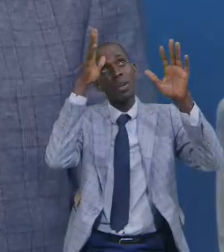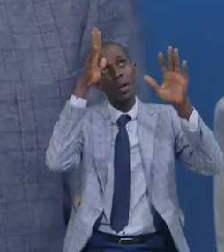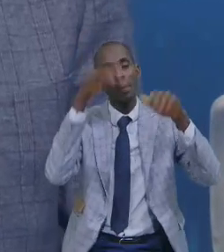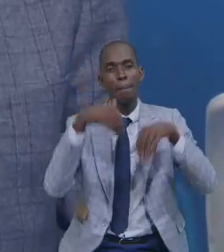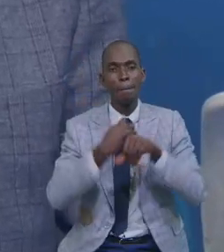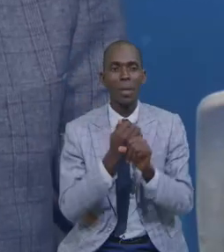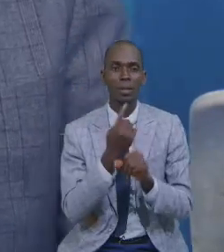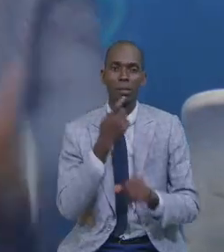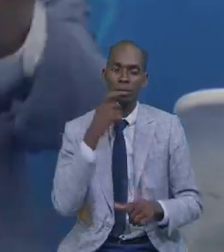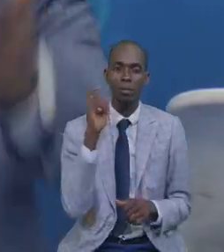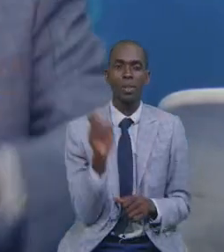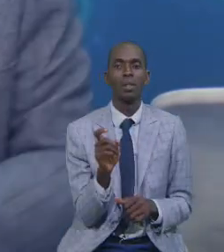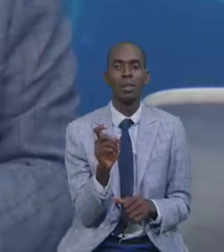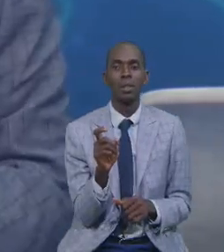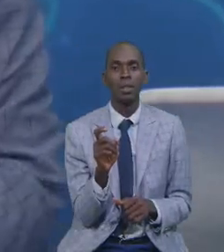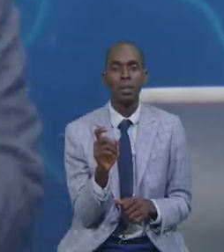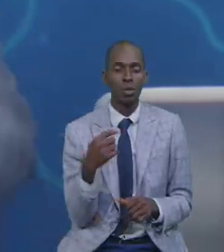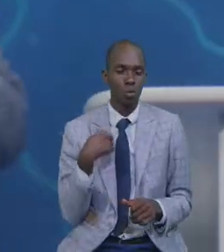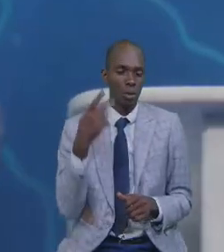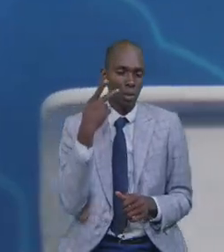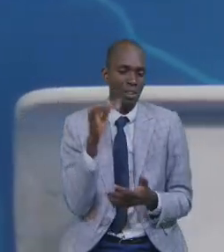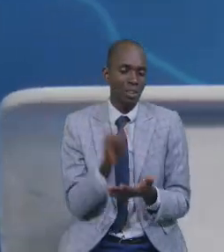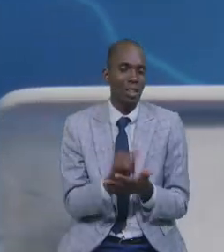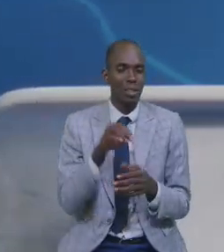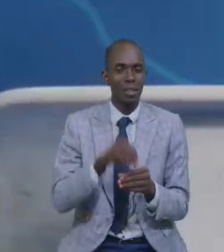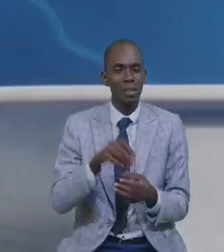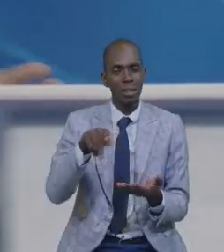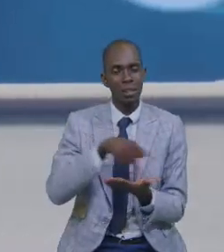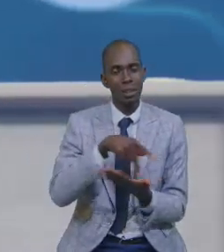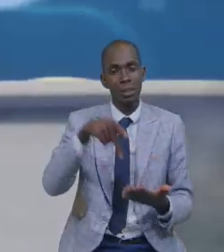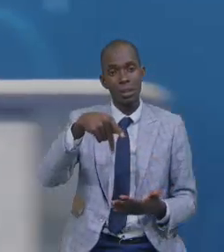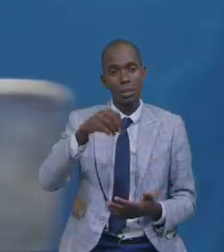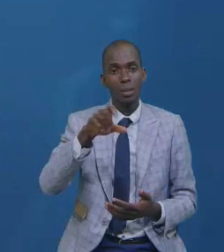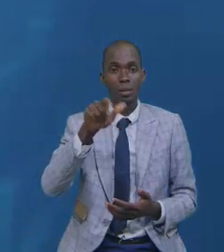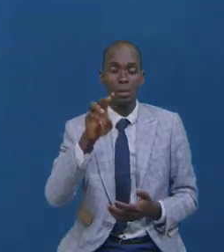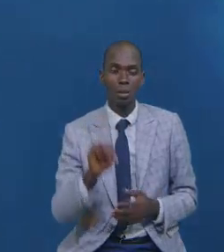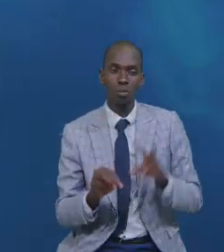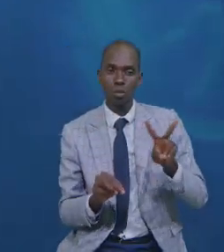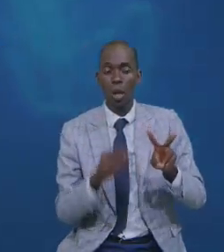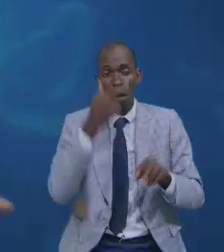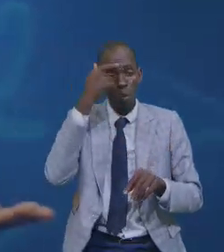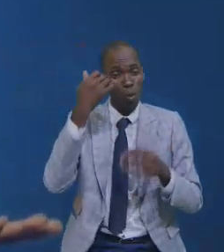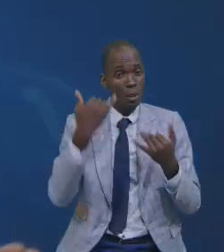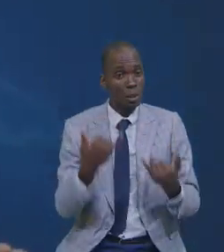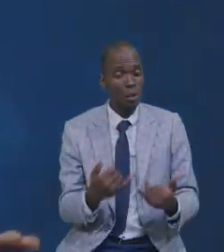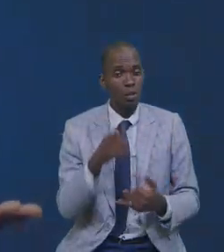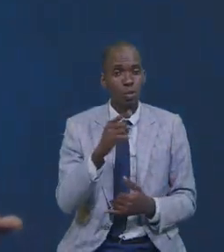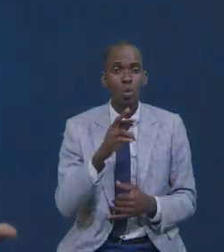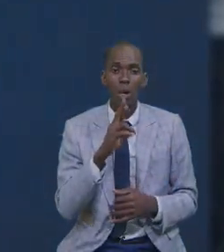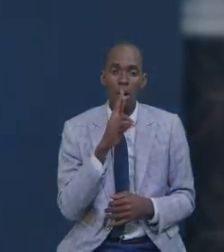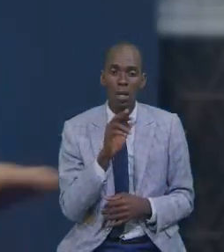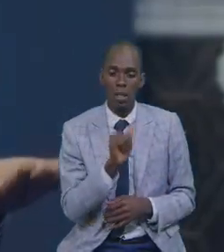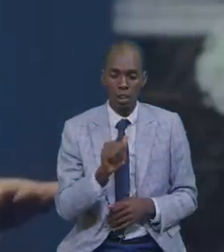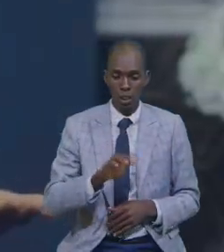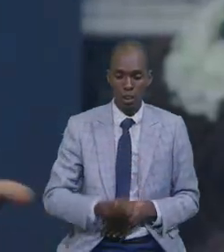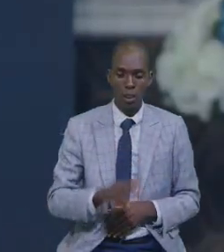decree. We read that in Psalm 2. And because you are now a child of God, a child of the Father,